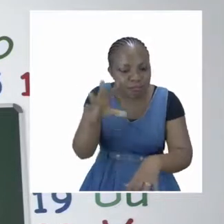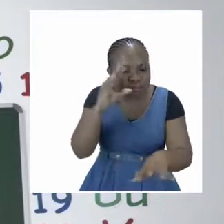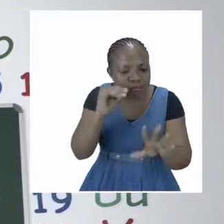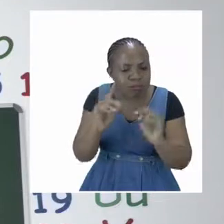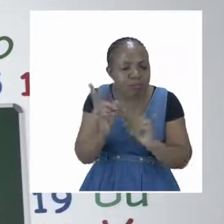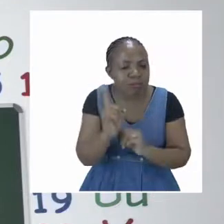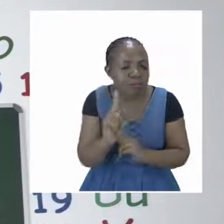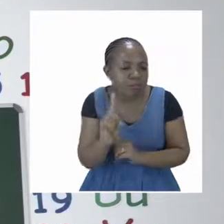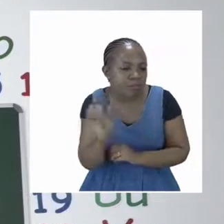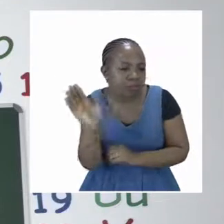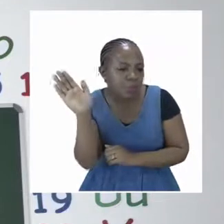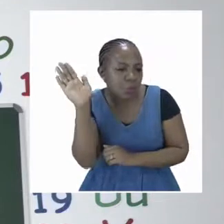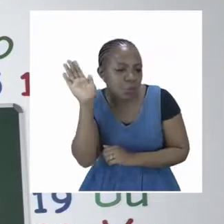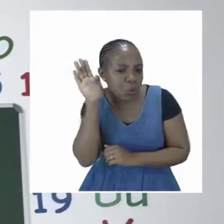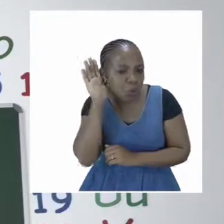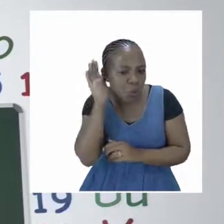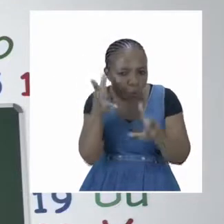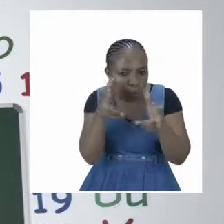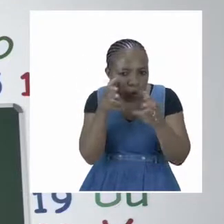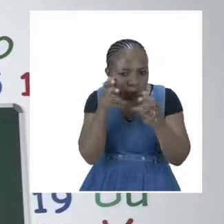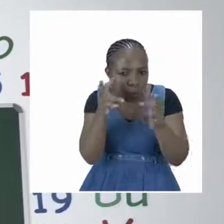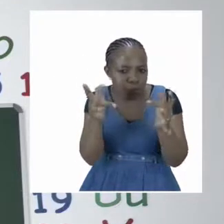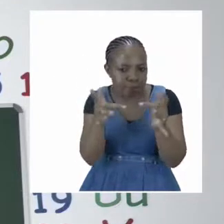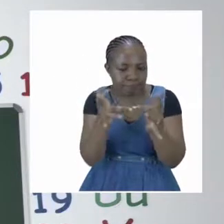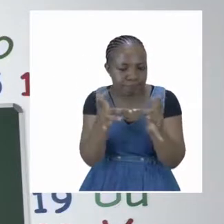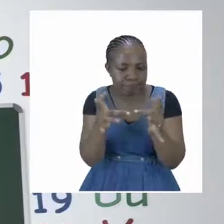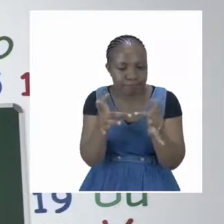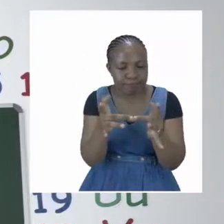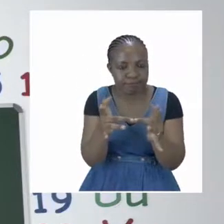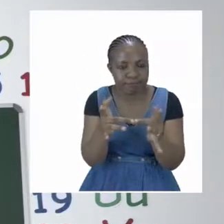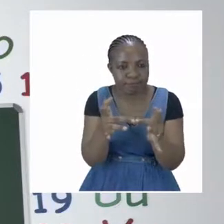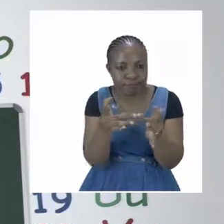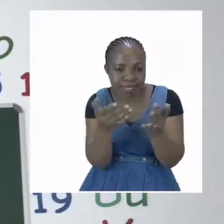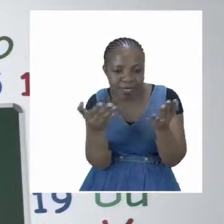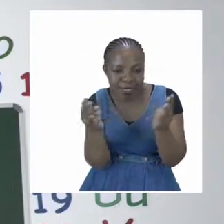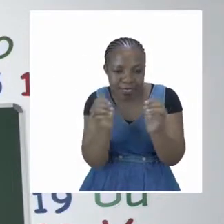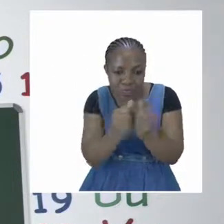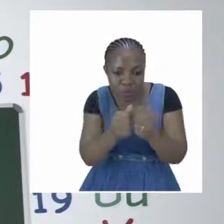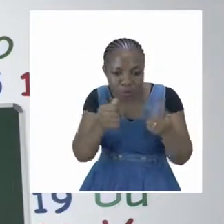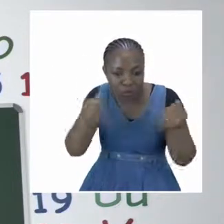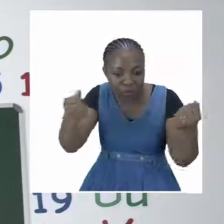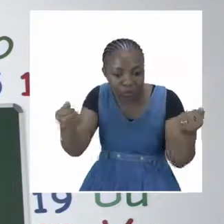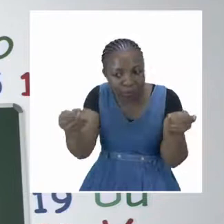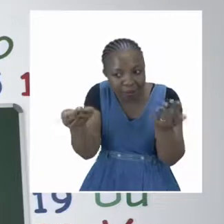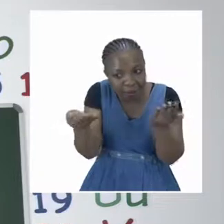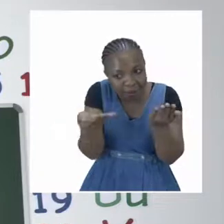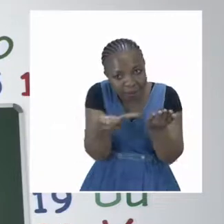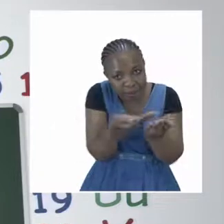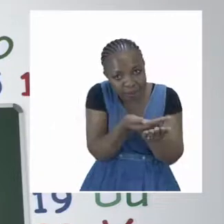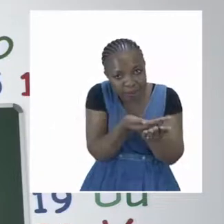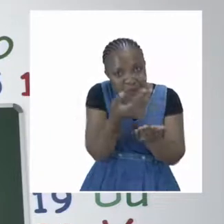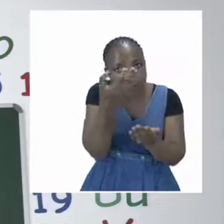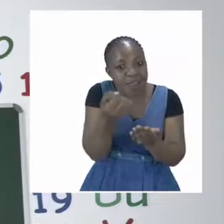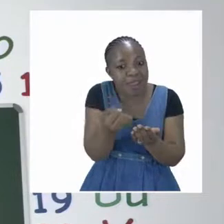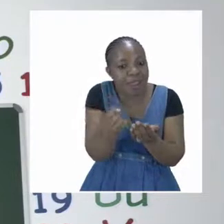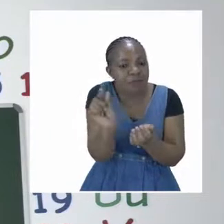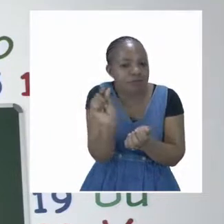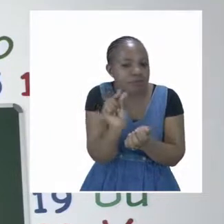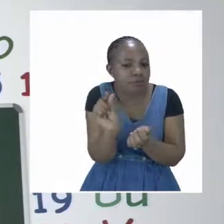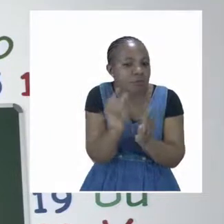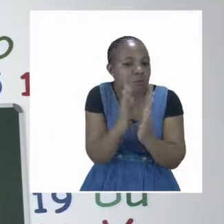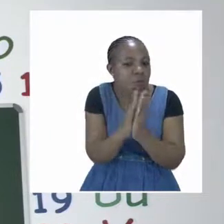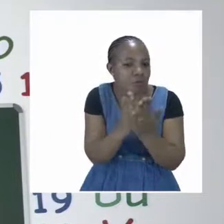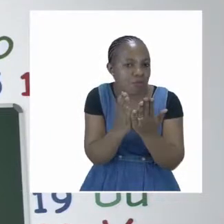or watching online. Inside the newspapers, there's an insert of the lesson